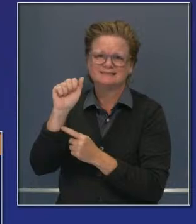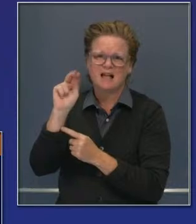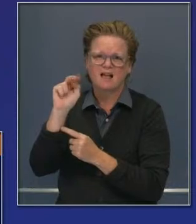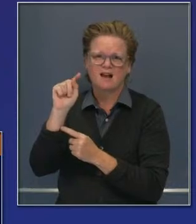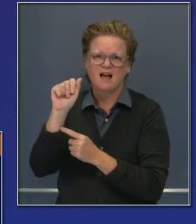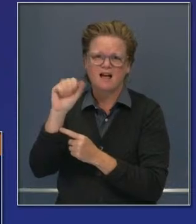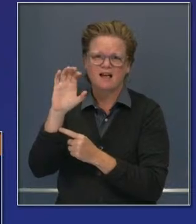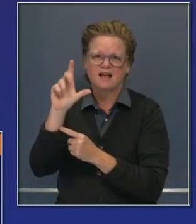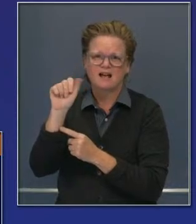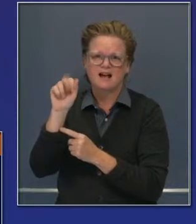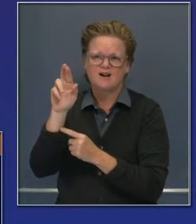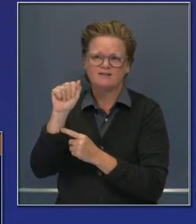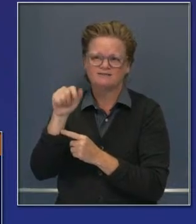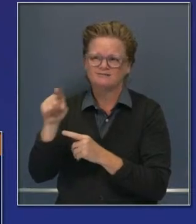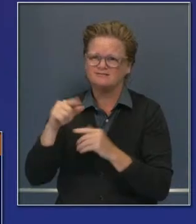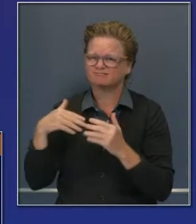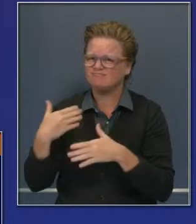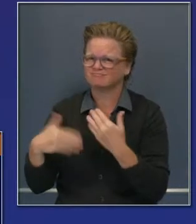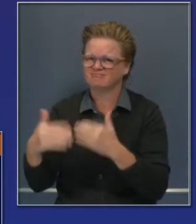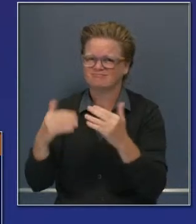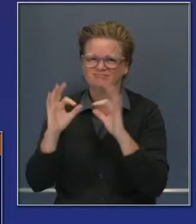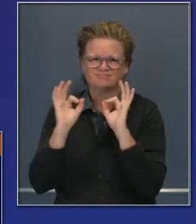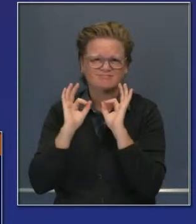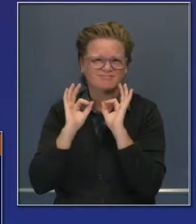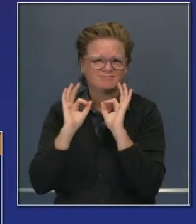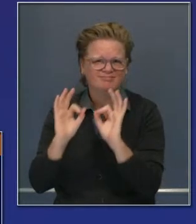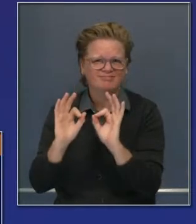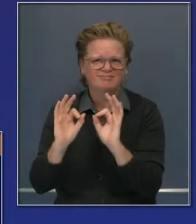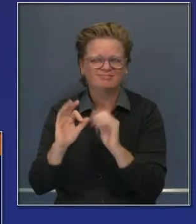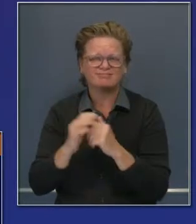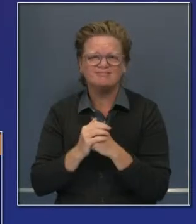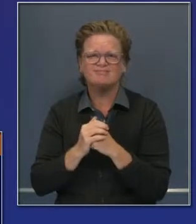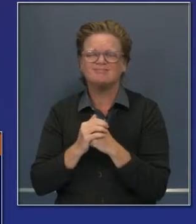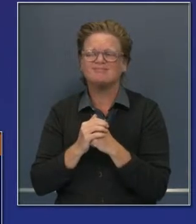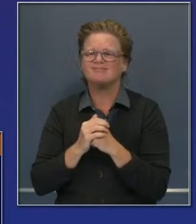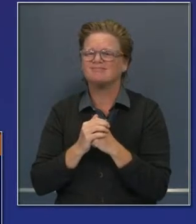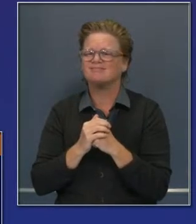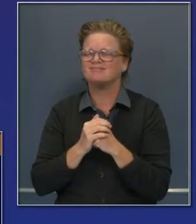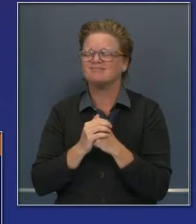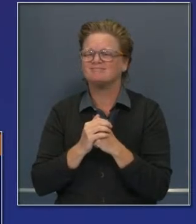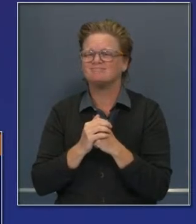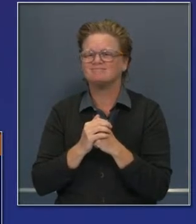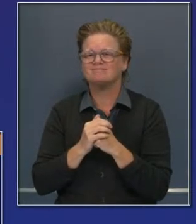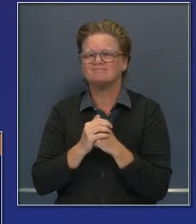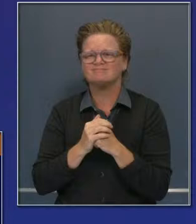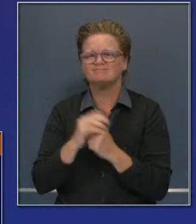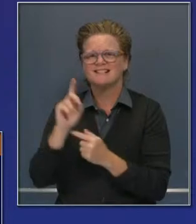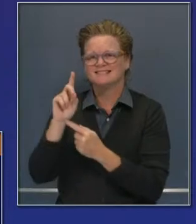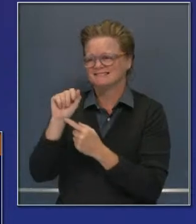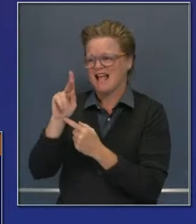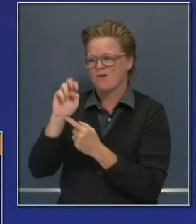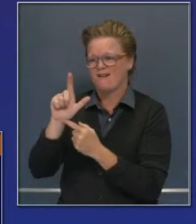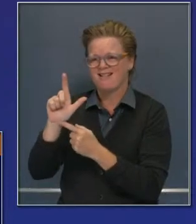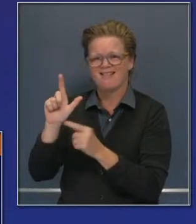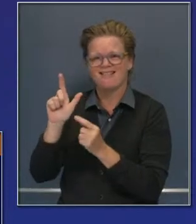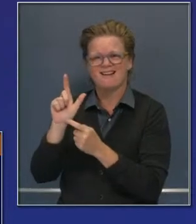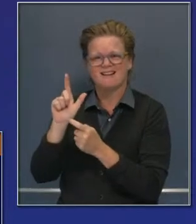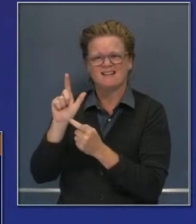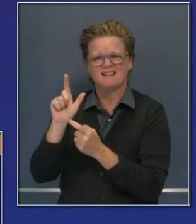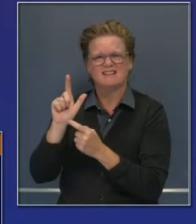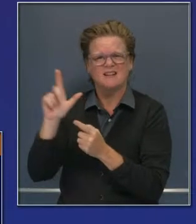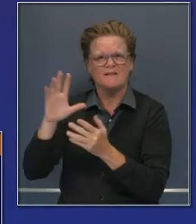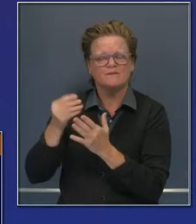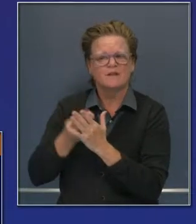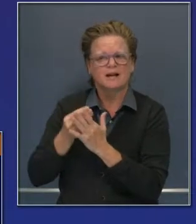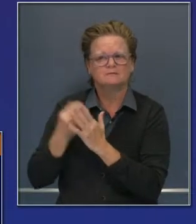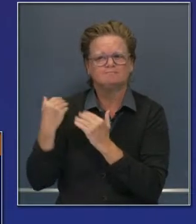you for one of his projects that he's been most enthusiastic about financing, and with this second tranche of award